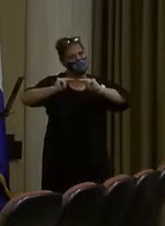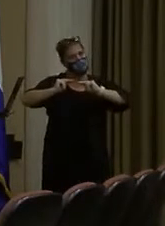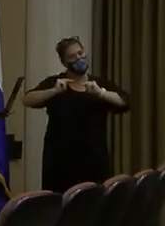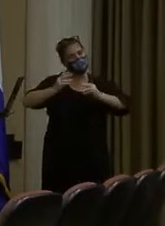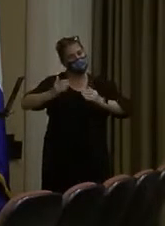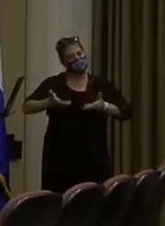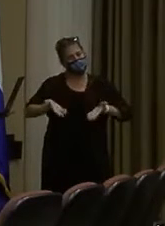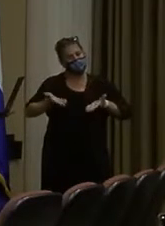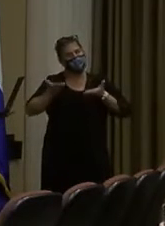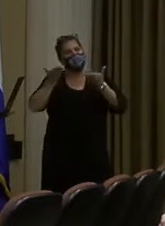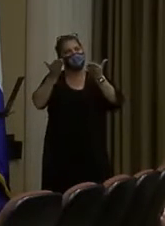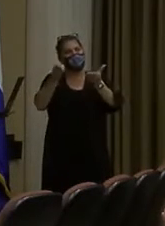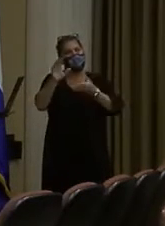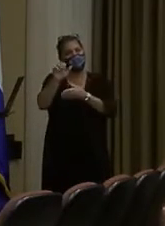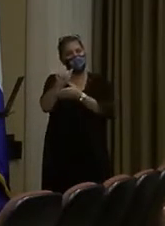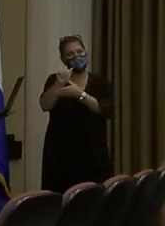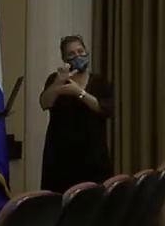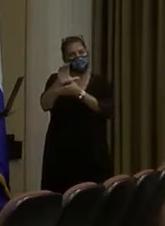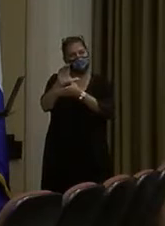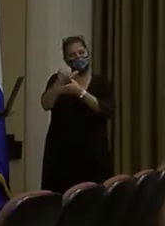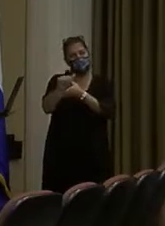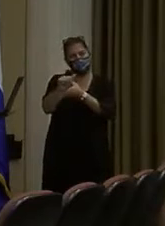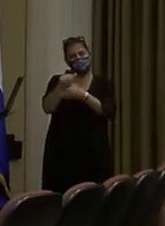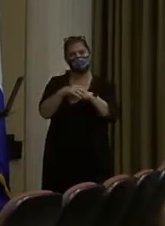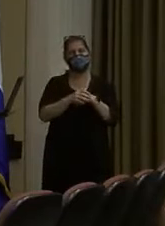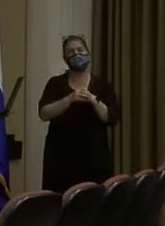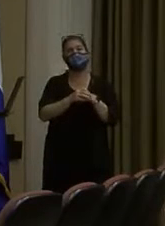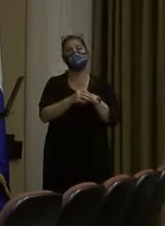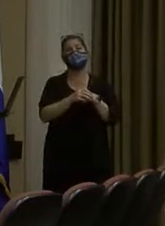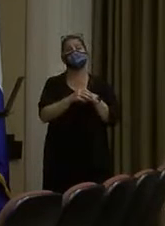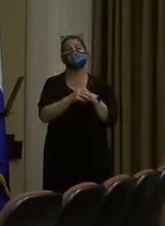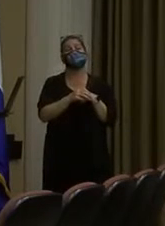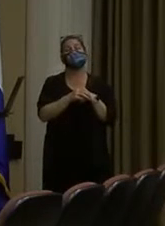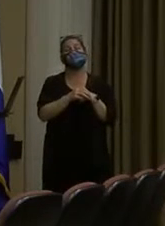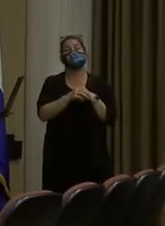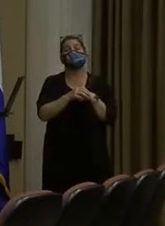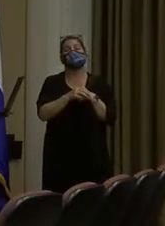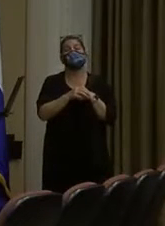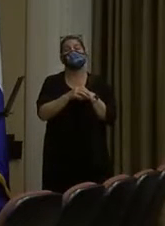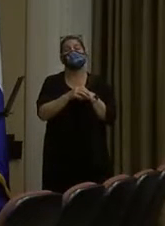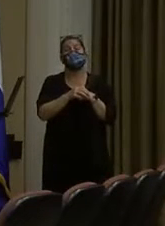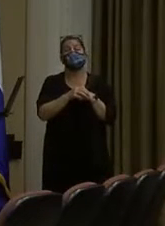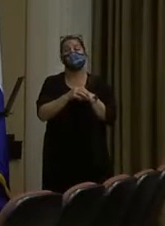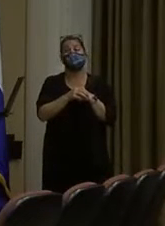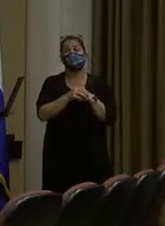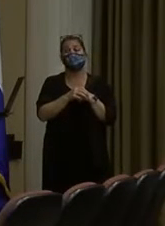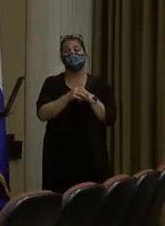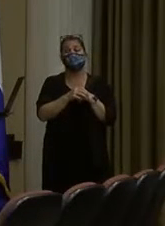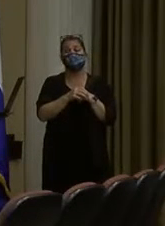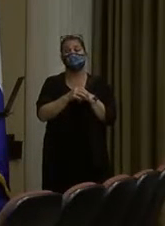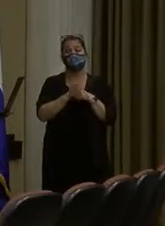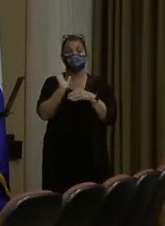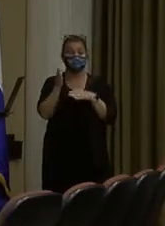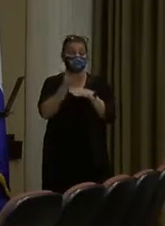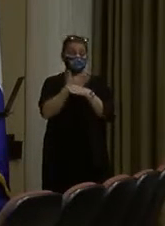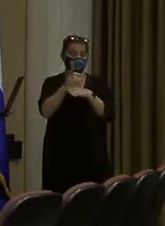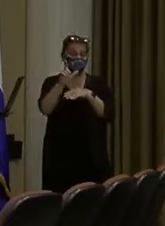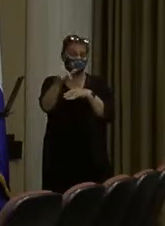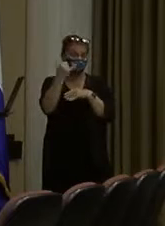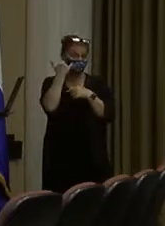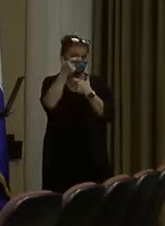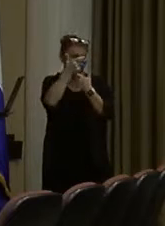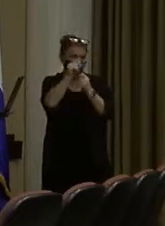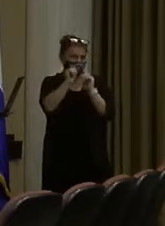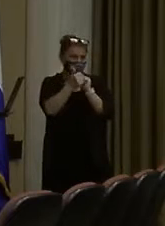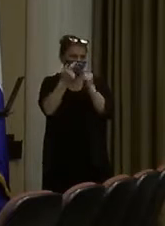and advance the Affordable Care Act over the finish line. So, you know, I will share, if you're interested later on,